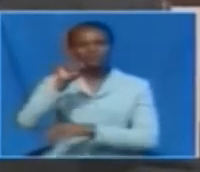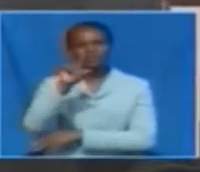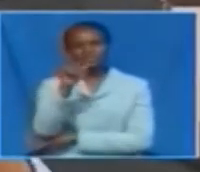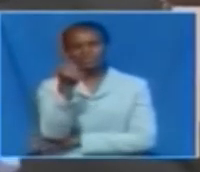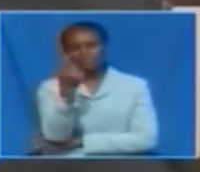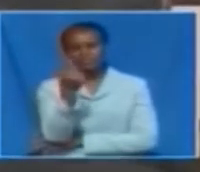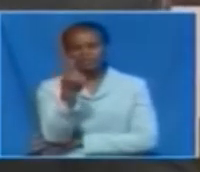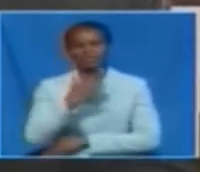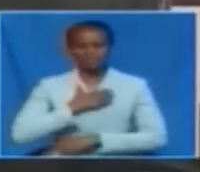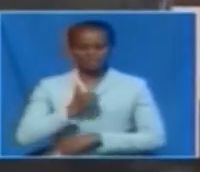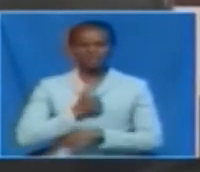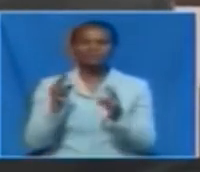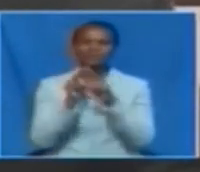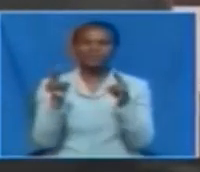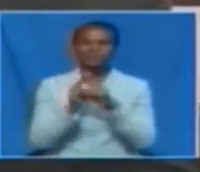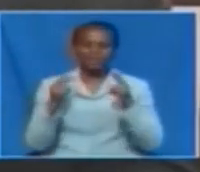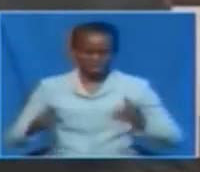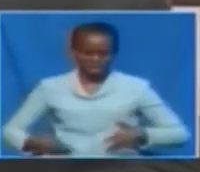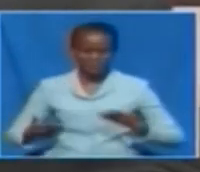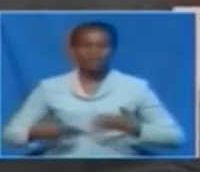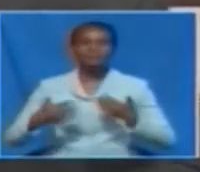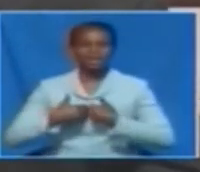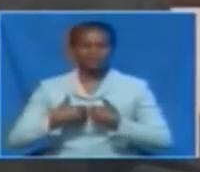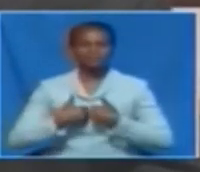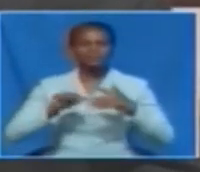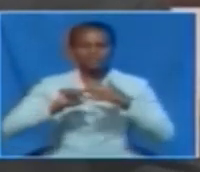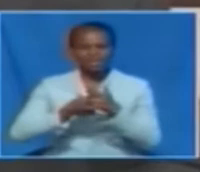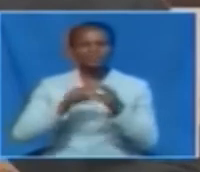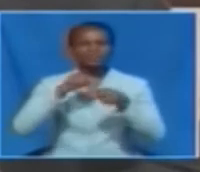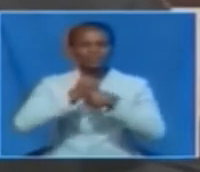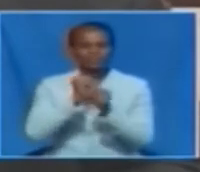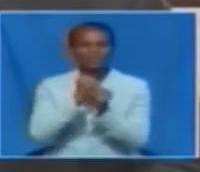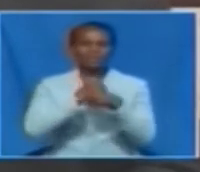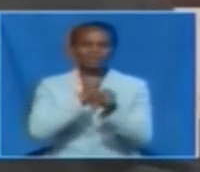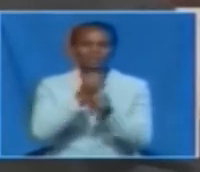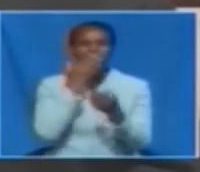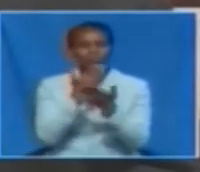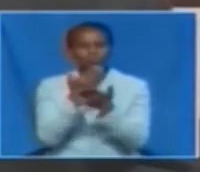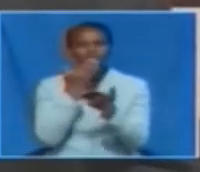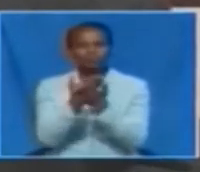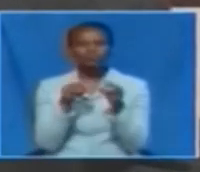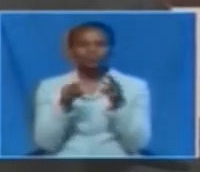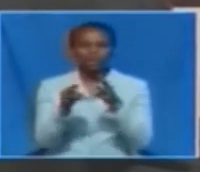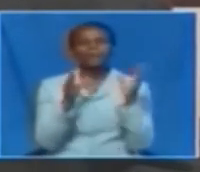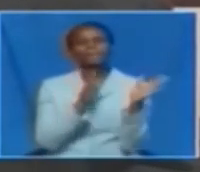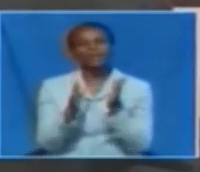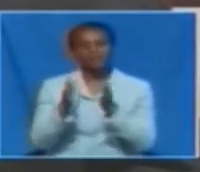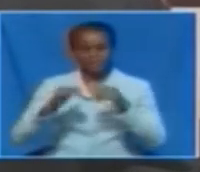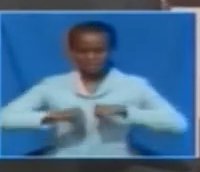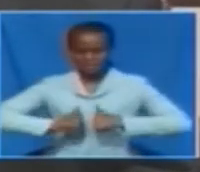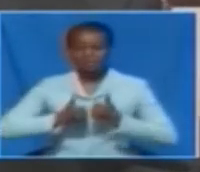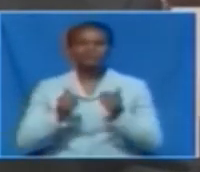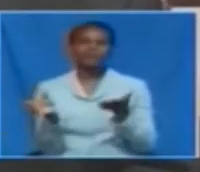election. So I think I'm very happy with the fact that we've started to make headway in terms of reorganizing ourselves. There's